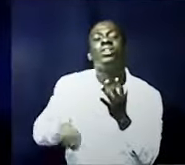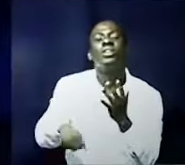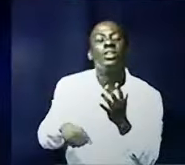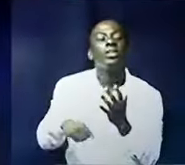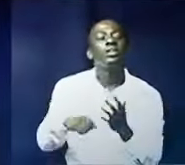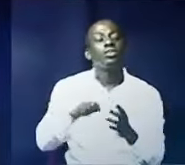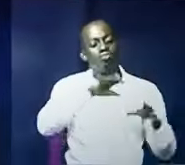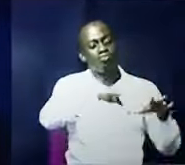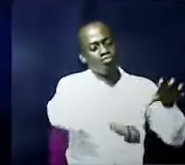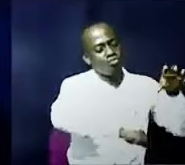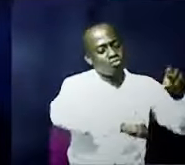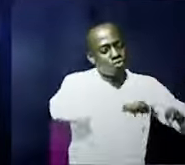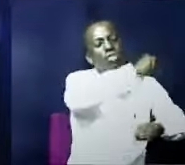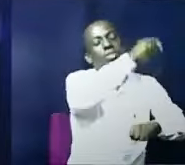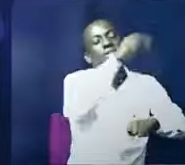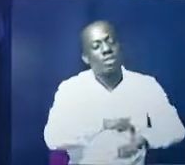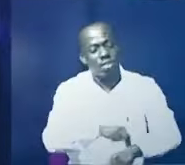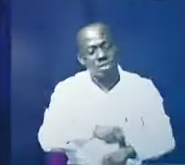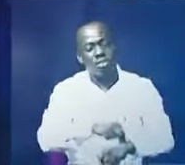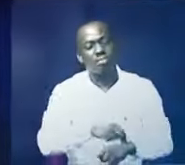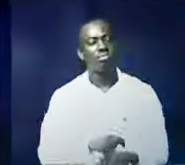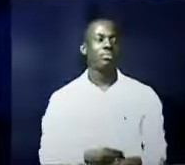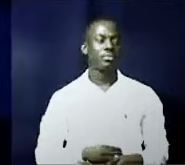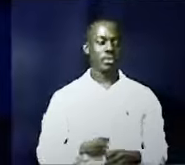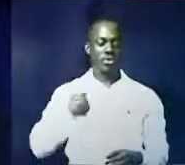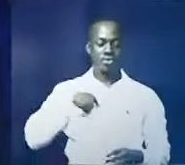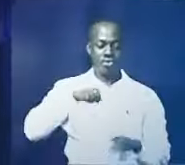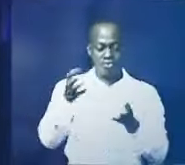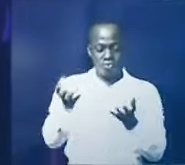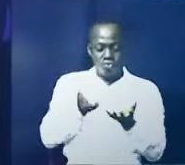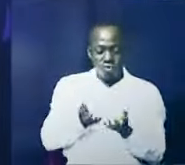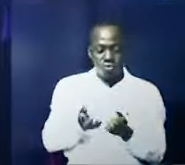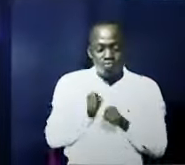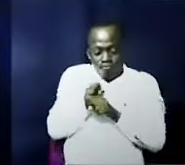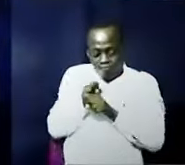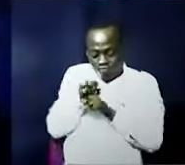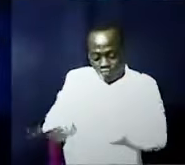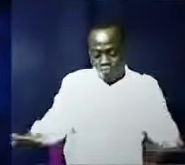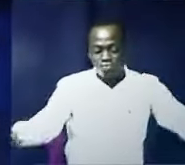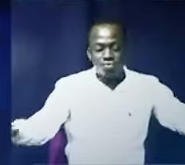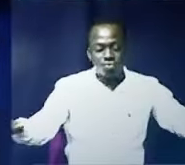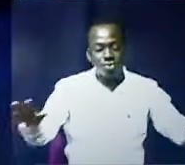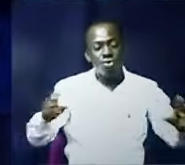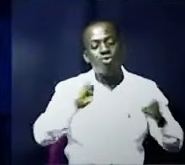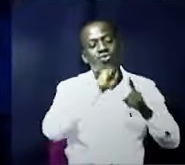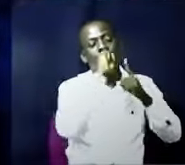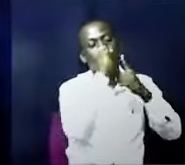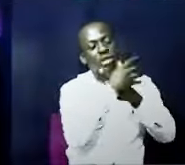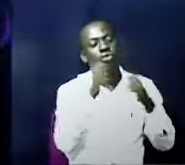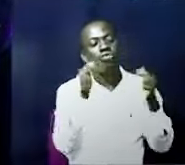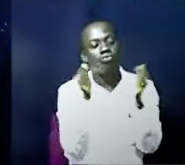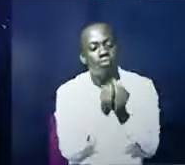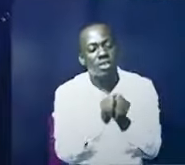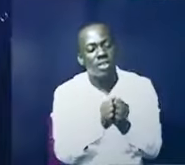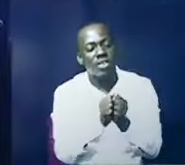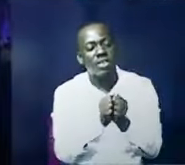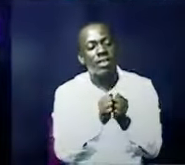We just want to influence society with values and principles of the kingdom of God.